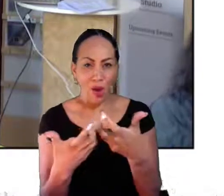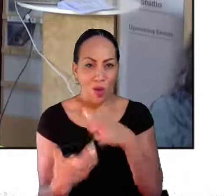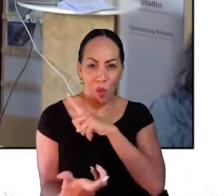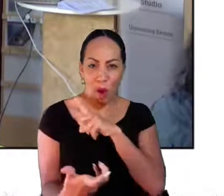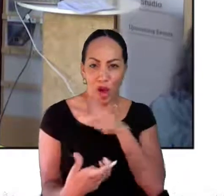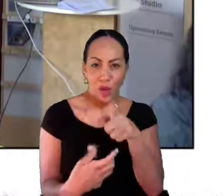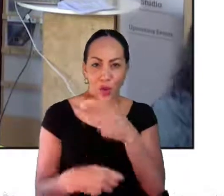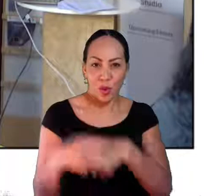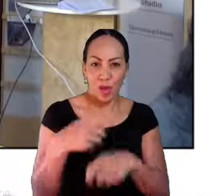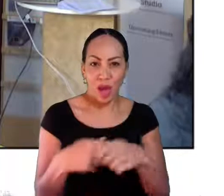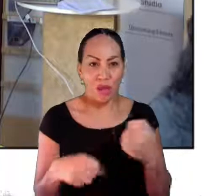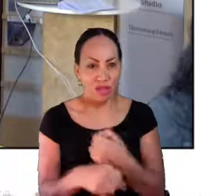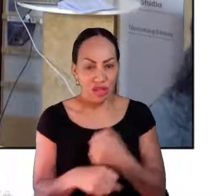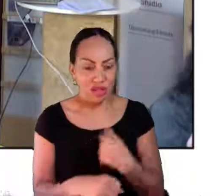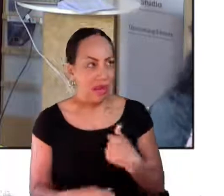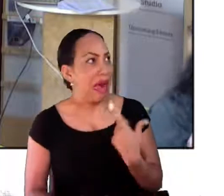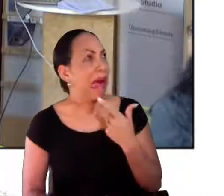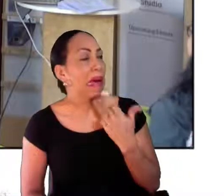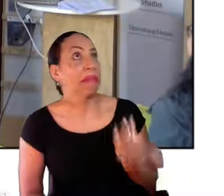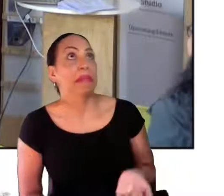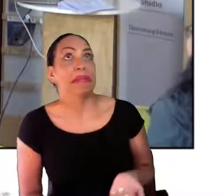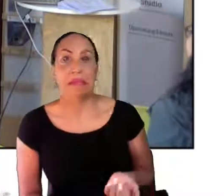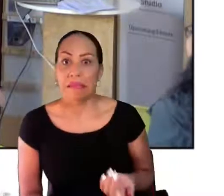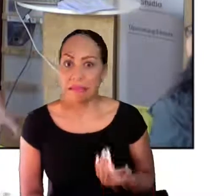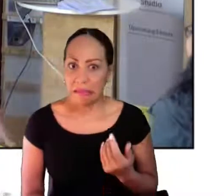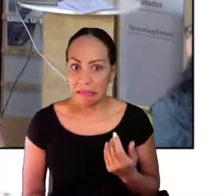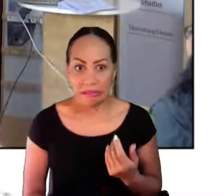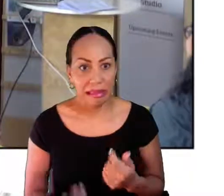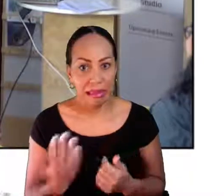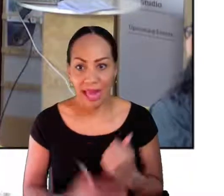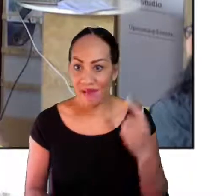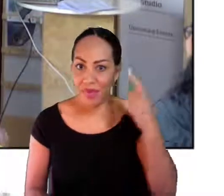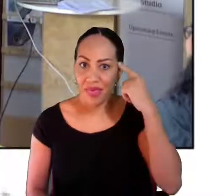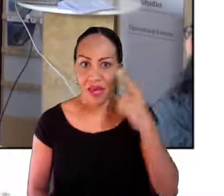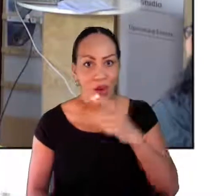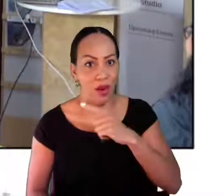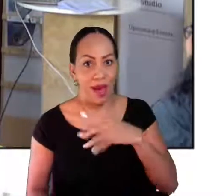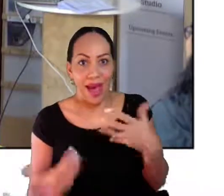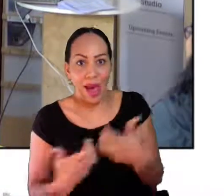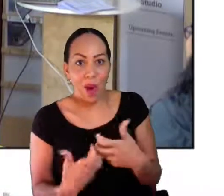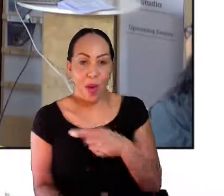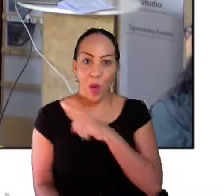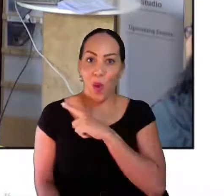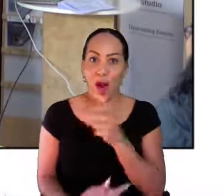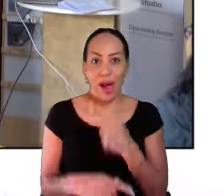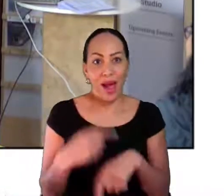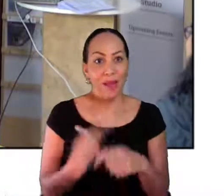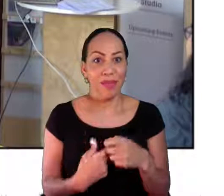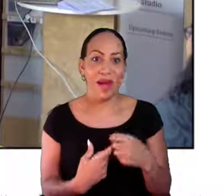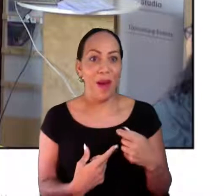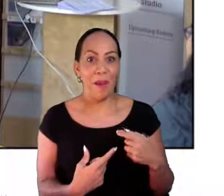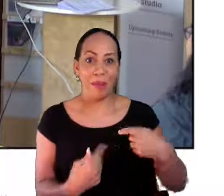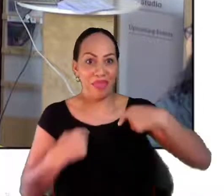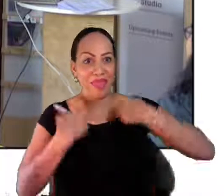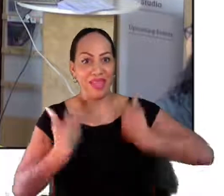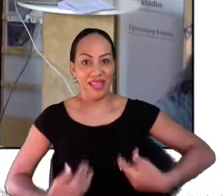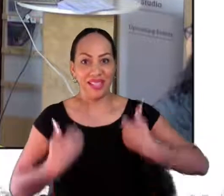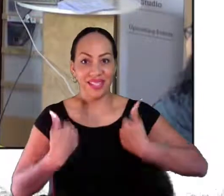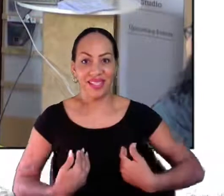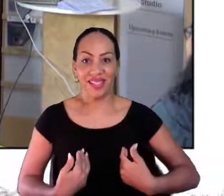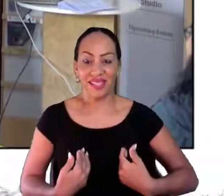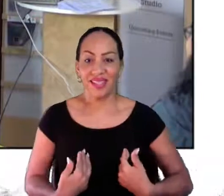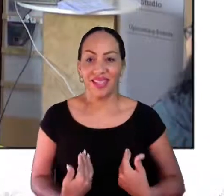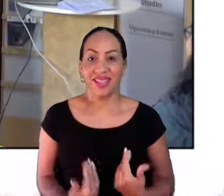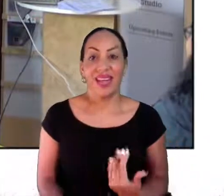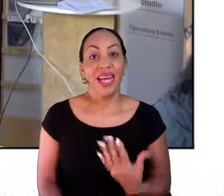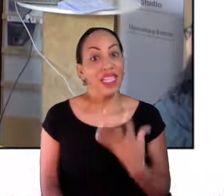ever? Existential crisis is all over the place. But actually, it's a useful, like, an existential crisis is a useful starting